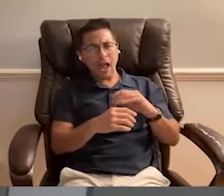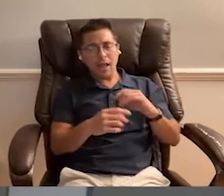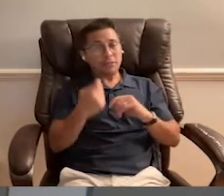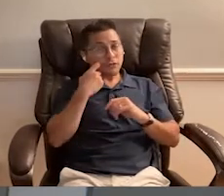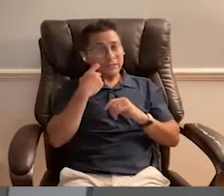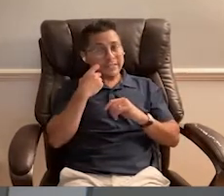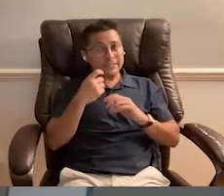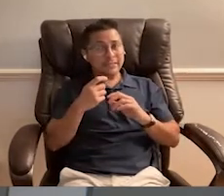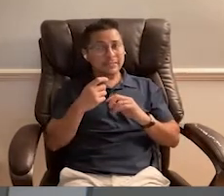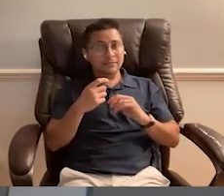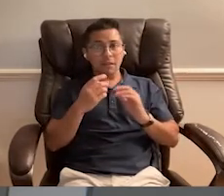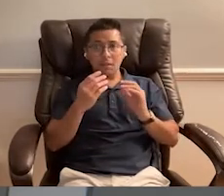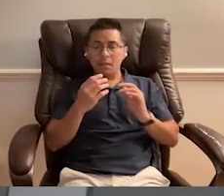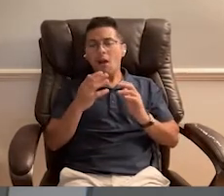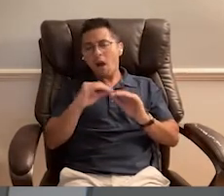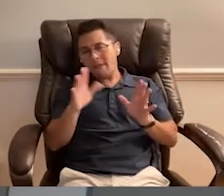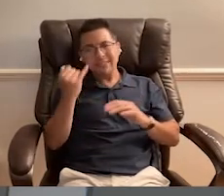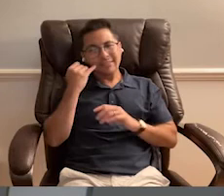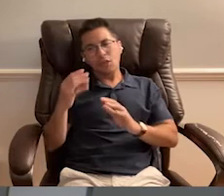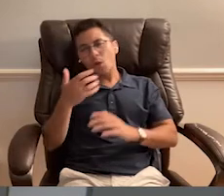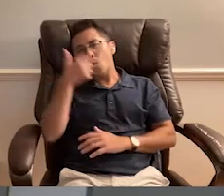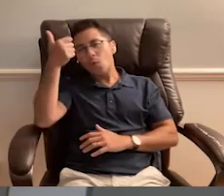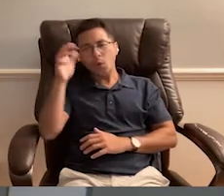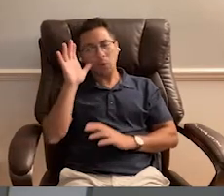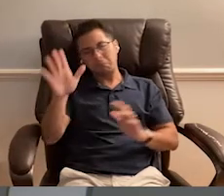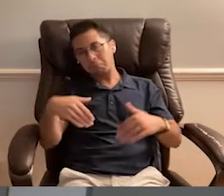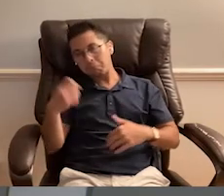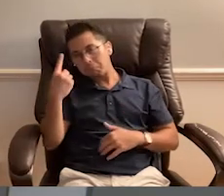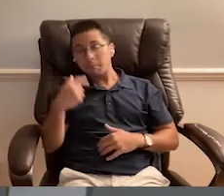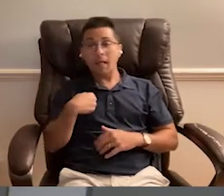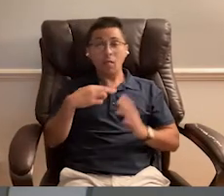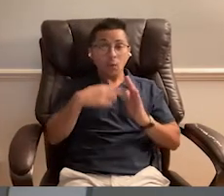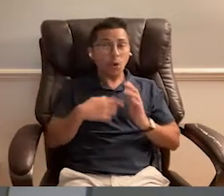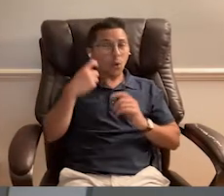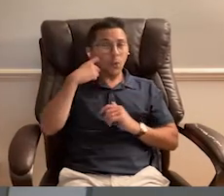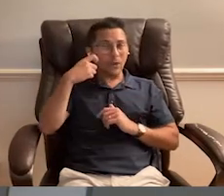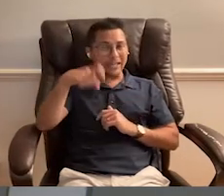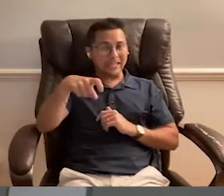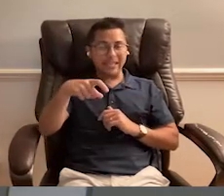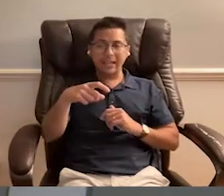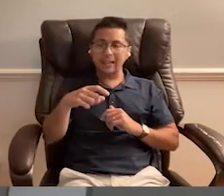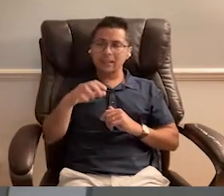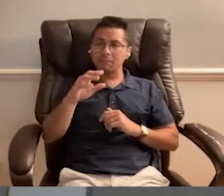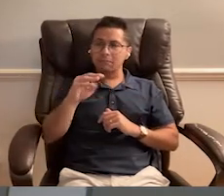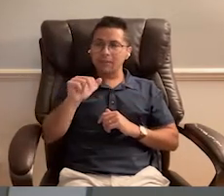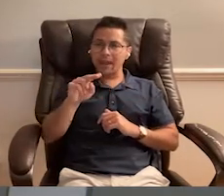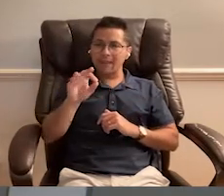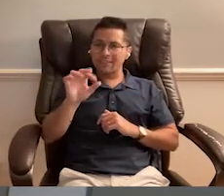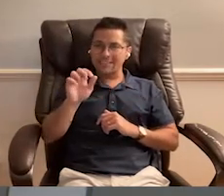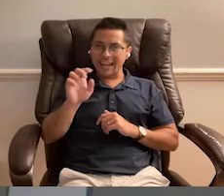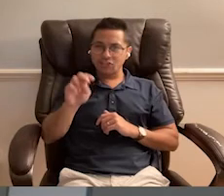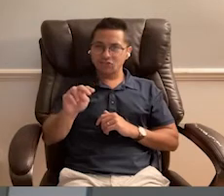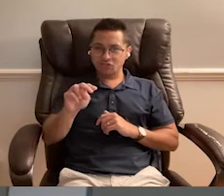But I would say, as a rule of thumb, just to add on a little bit, the more recent, the more recent, the better. Obviously, if they're older, we're gonna. Mm-hmm. But the rule is, we